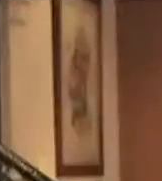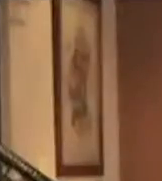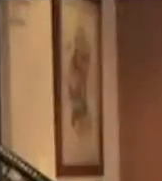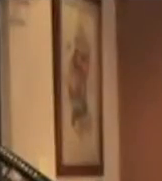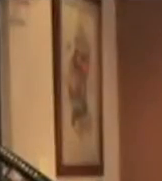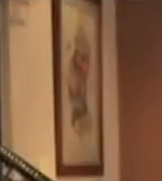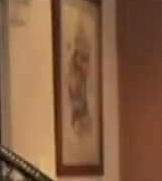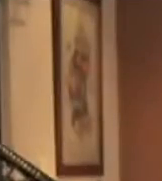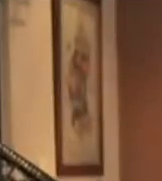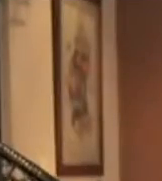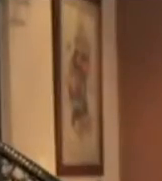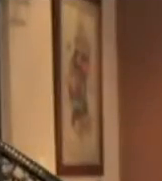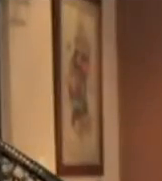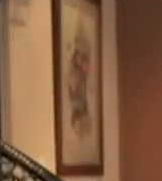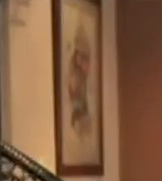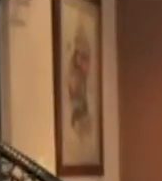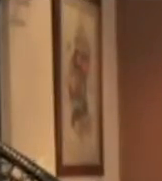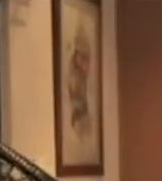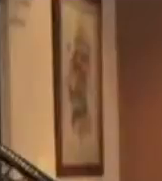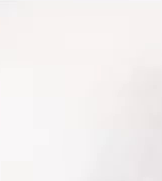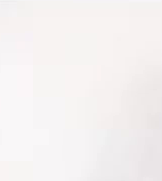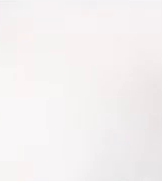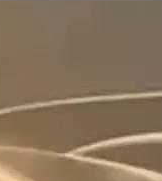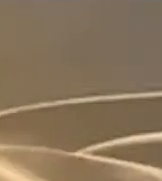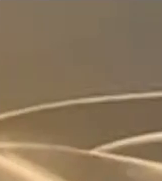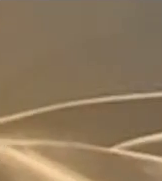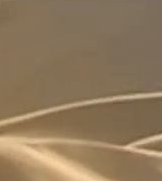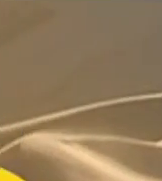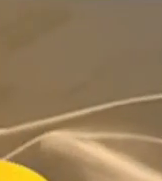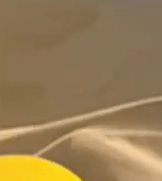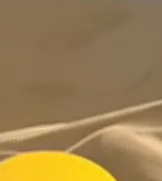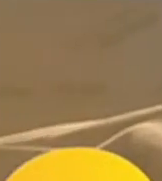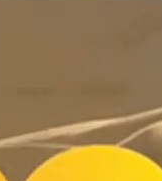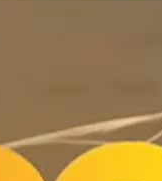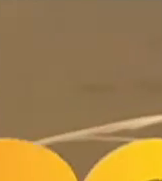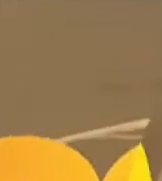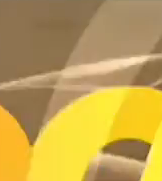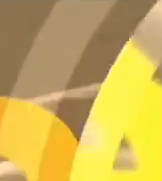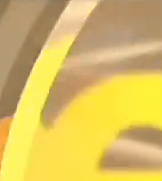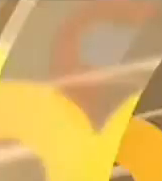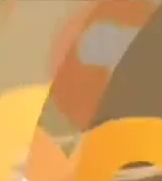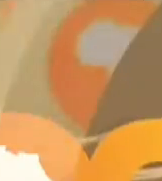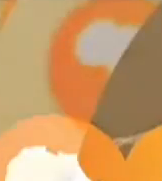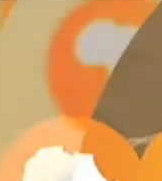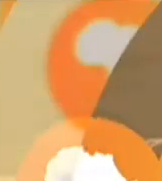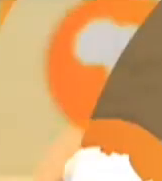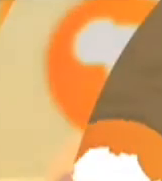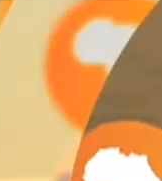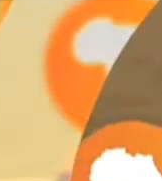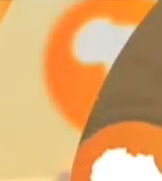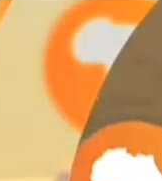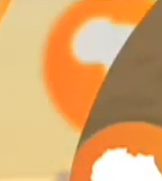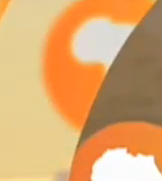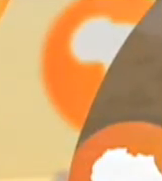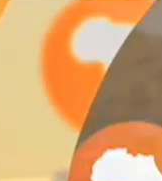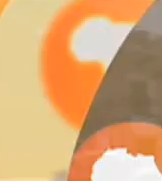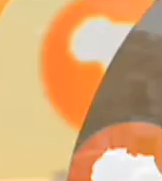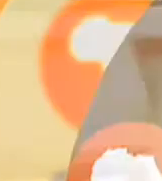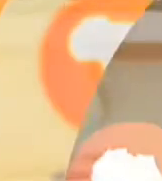Sun on my face, feeling okay. Don't let it get away. It's a beautiful day.